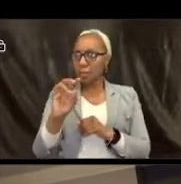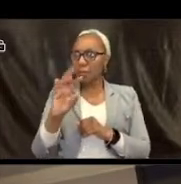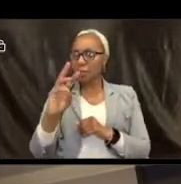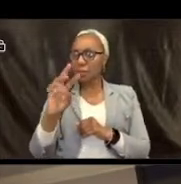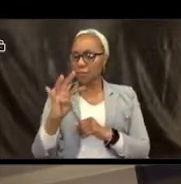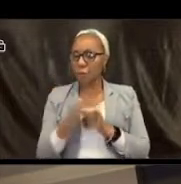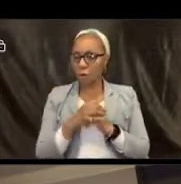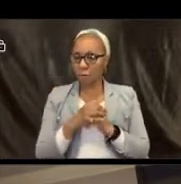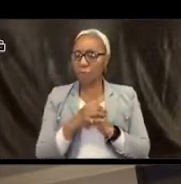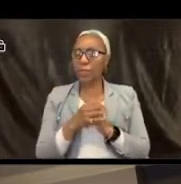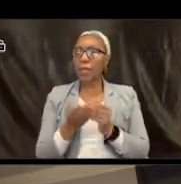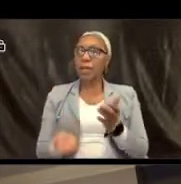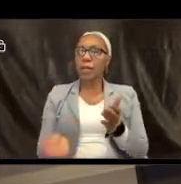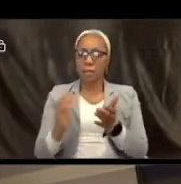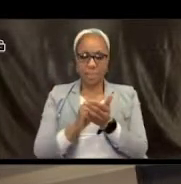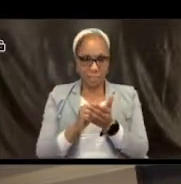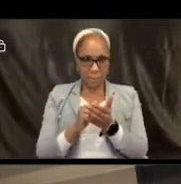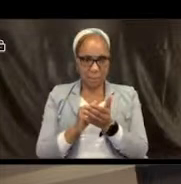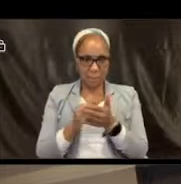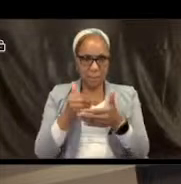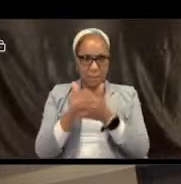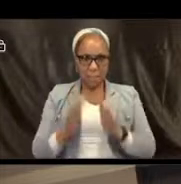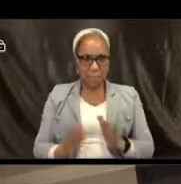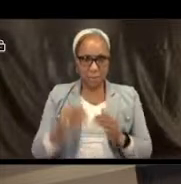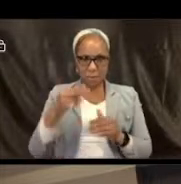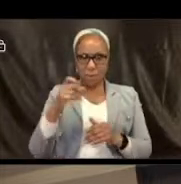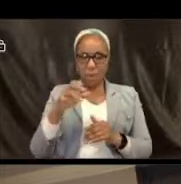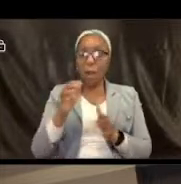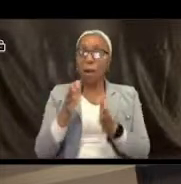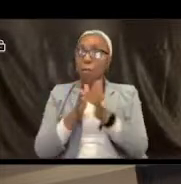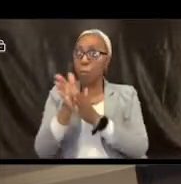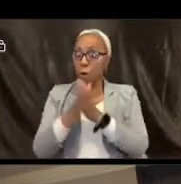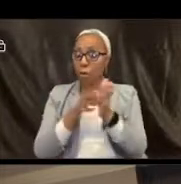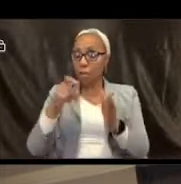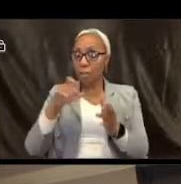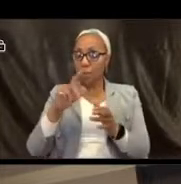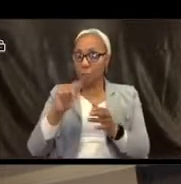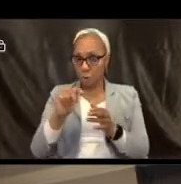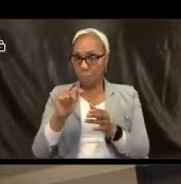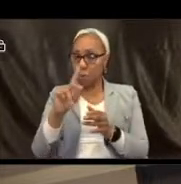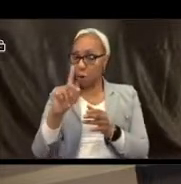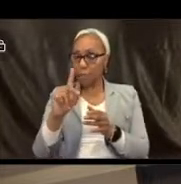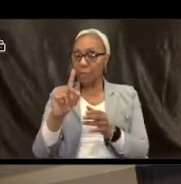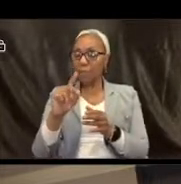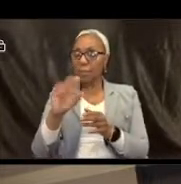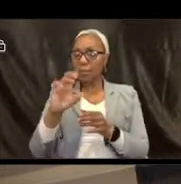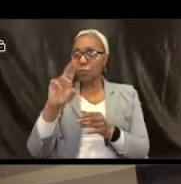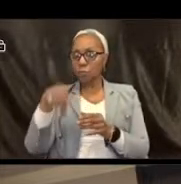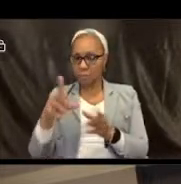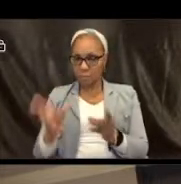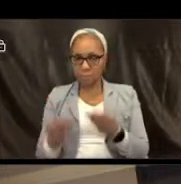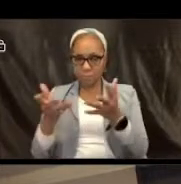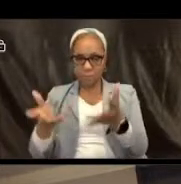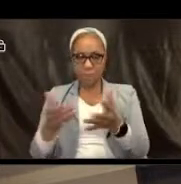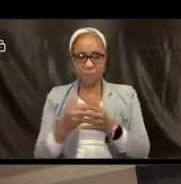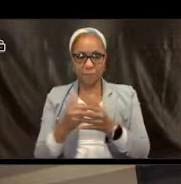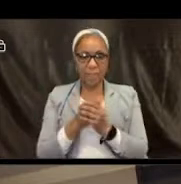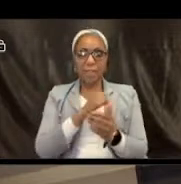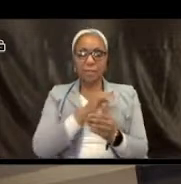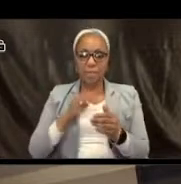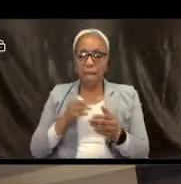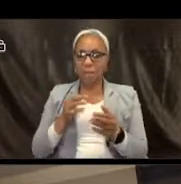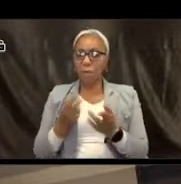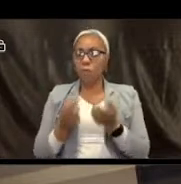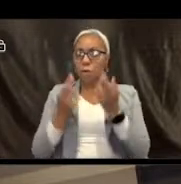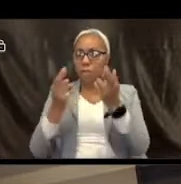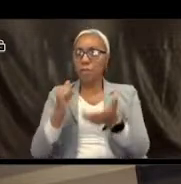Z9764, Bear Den Estates Neighborhood Park, conditional use permit, 6 Bear Valley Circle. Staff recommends